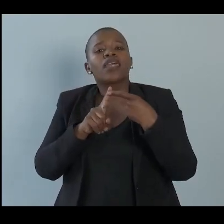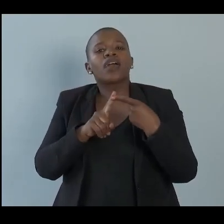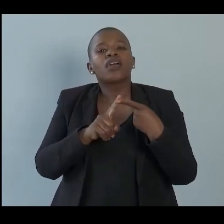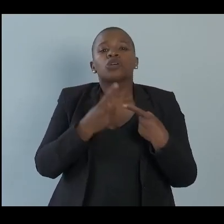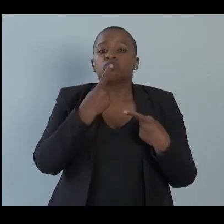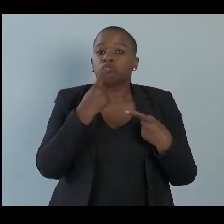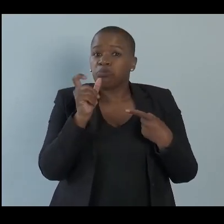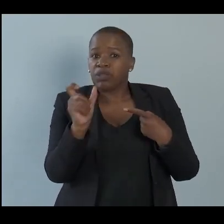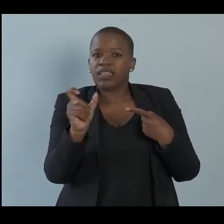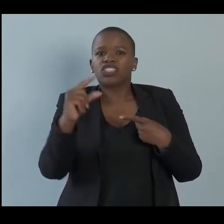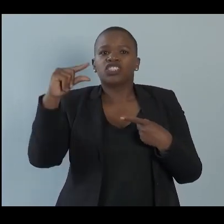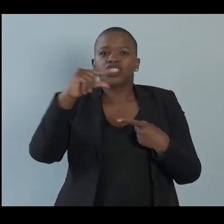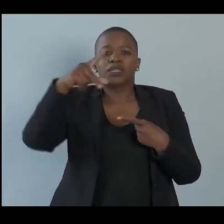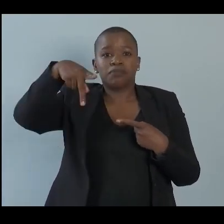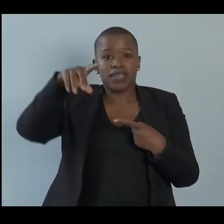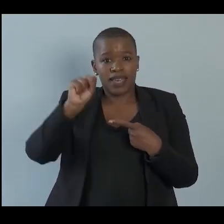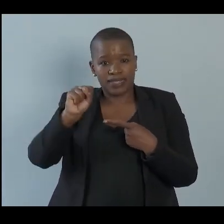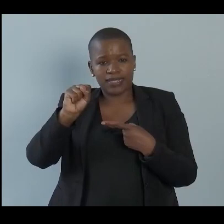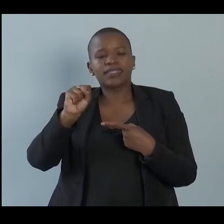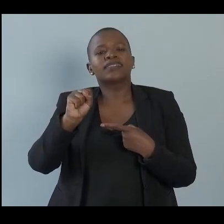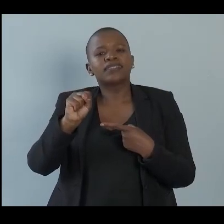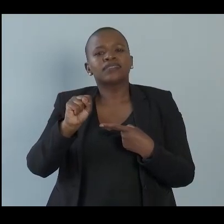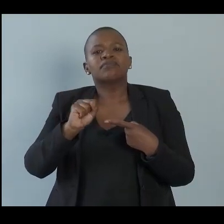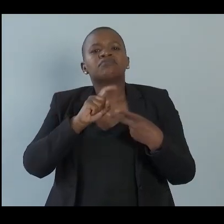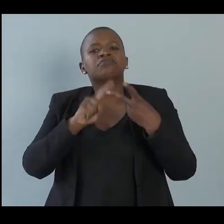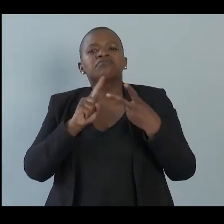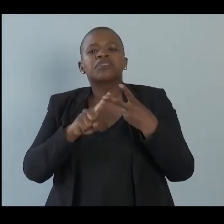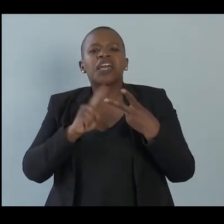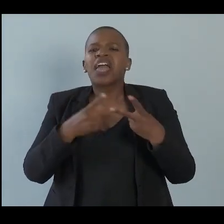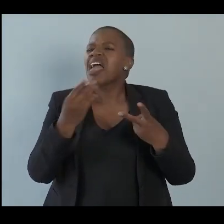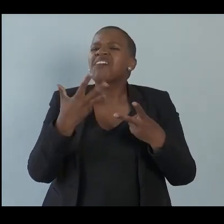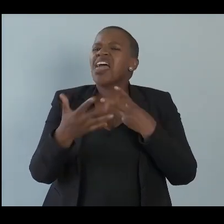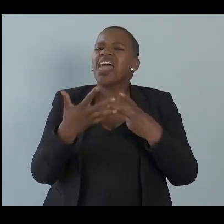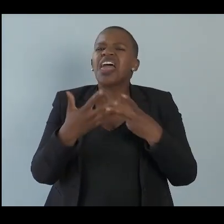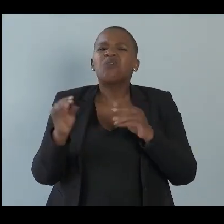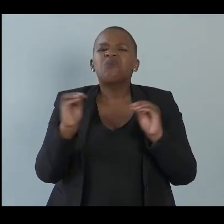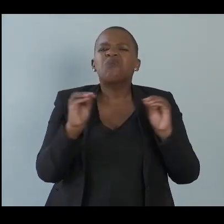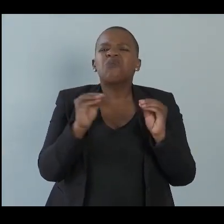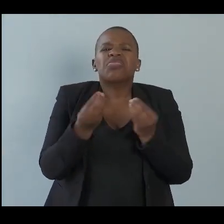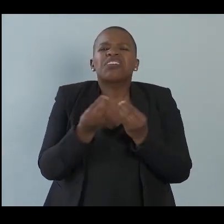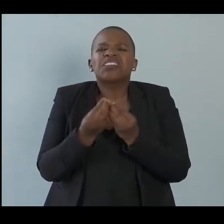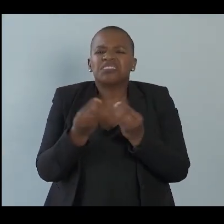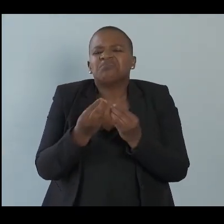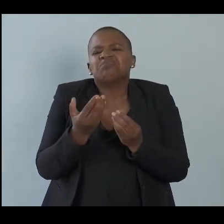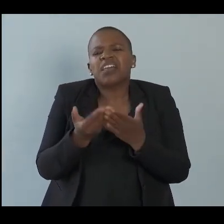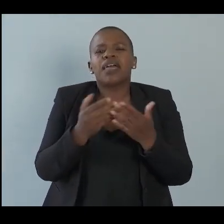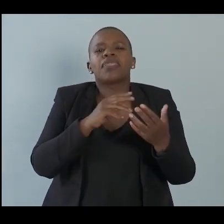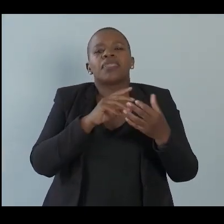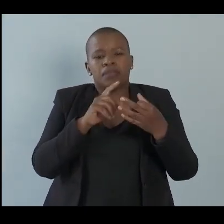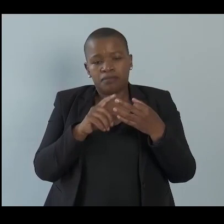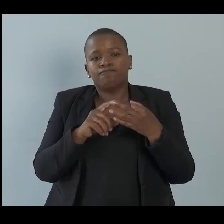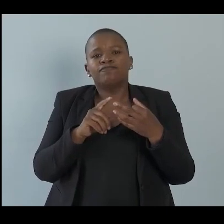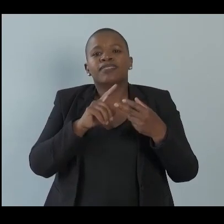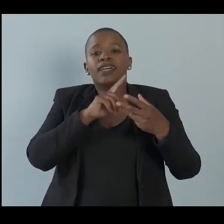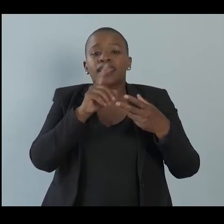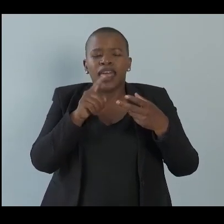product with an IoT SIM, which can be fitted onto movable and non-movable assets. This will not only allow our customers to